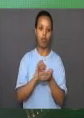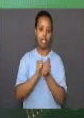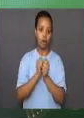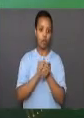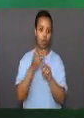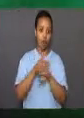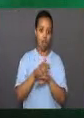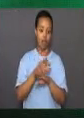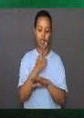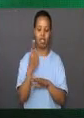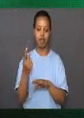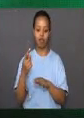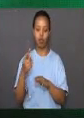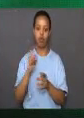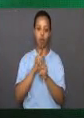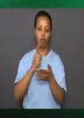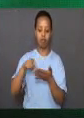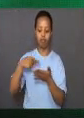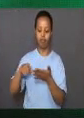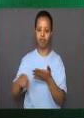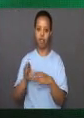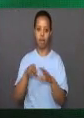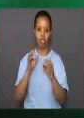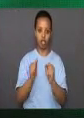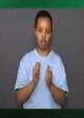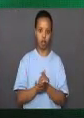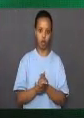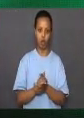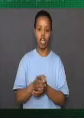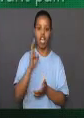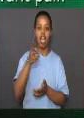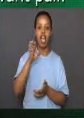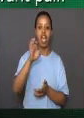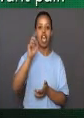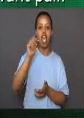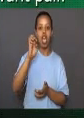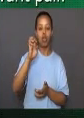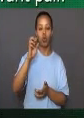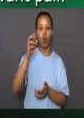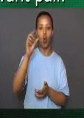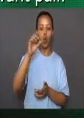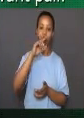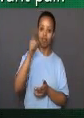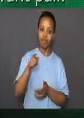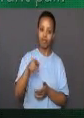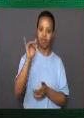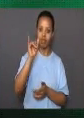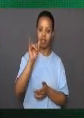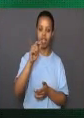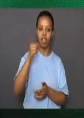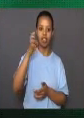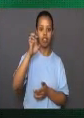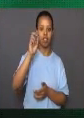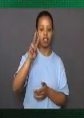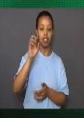answers. The definition of heterozygous is number 1.